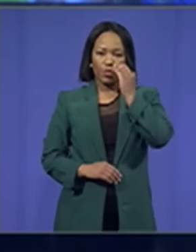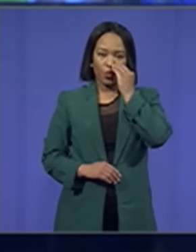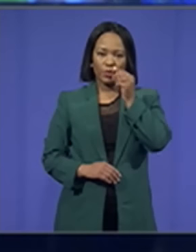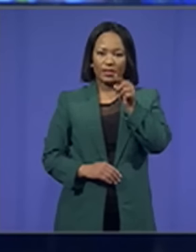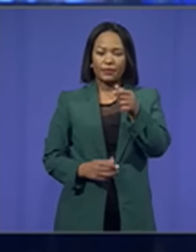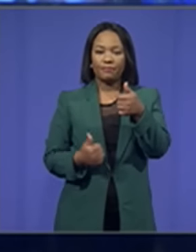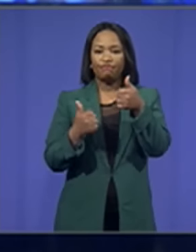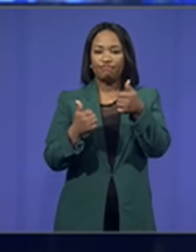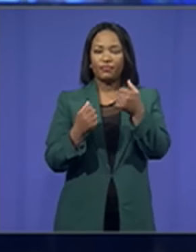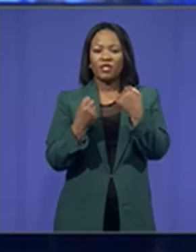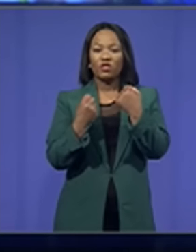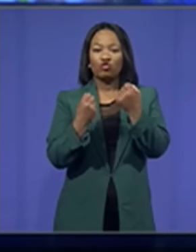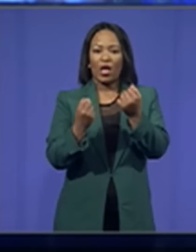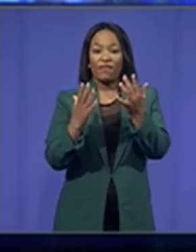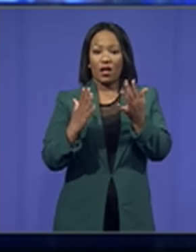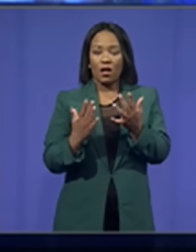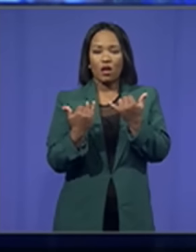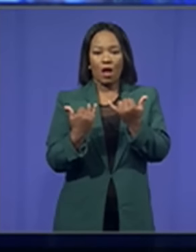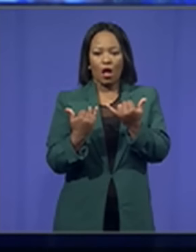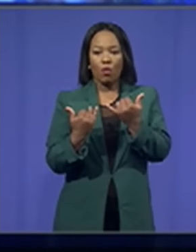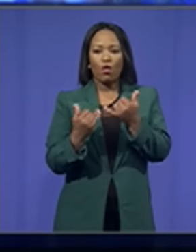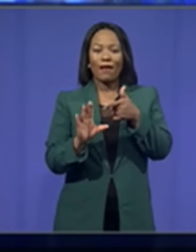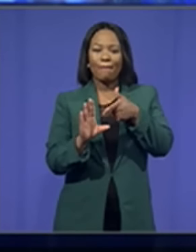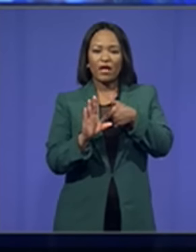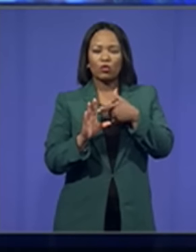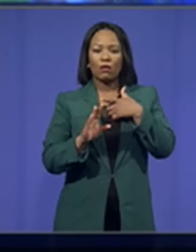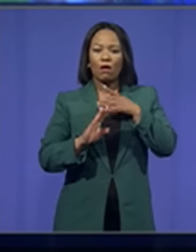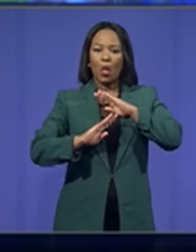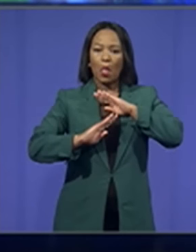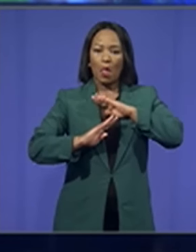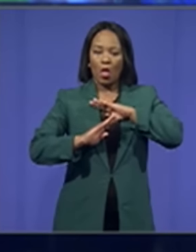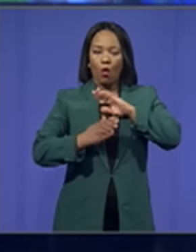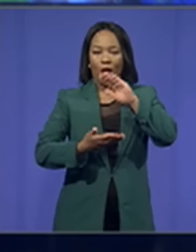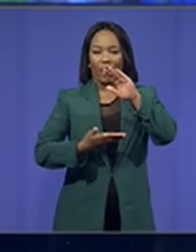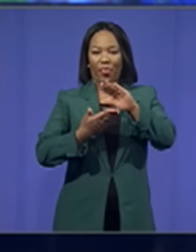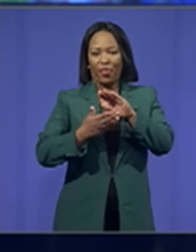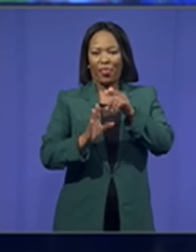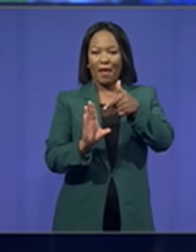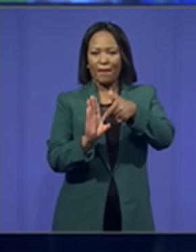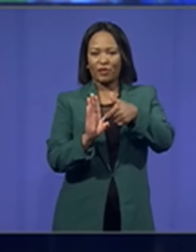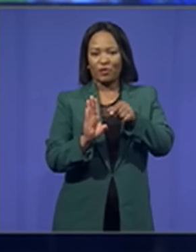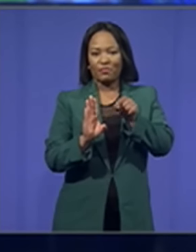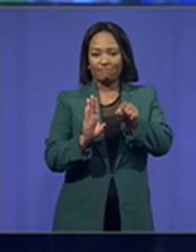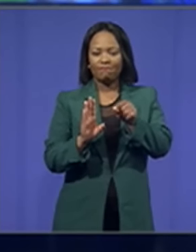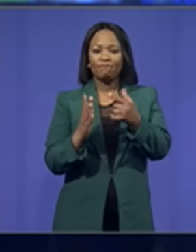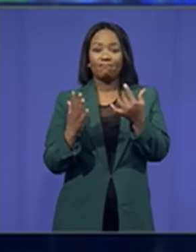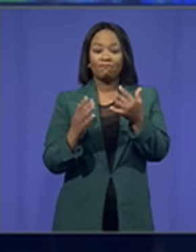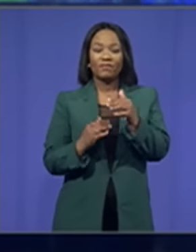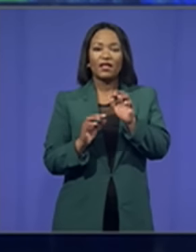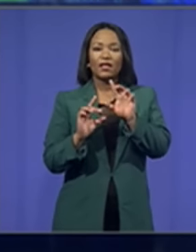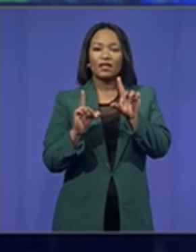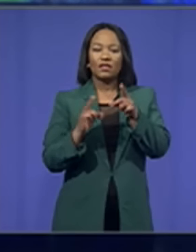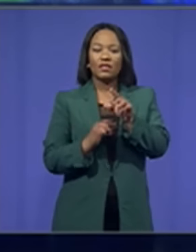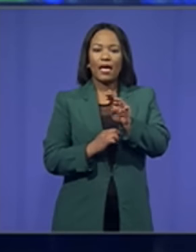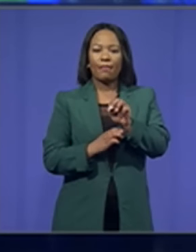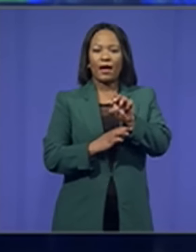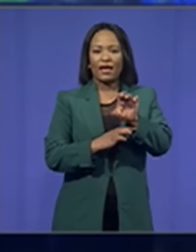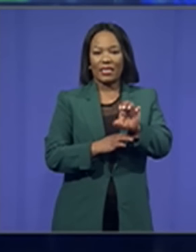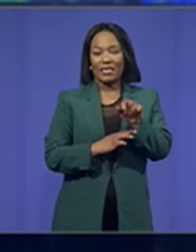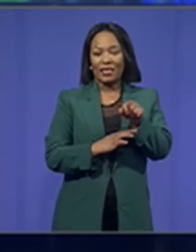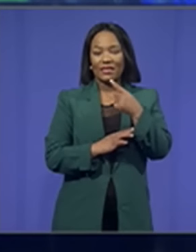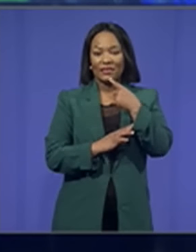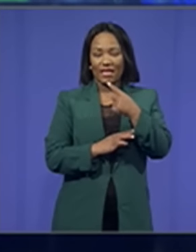tse reng bakganni ba makoloi ba tla imoloa ho tloa ka gitla bosung bona ka ha theko ya mafura e tlo theoha. Lefapha la Diminerale le tsebisitse hore theko ya petrole